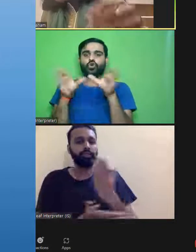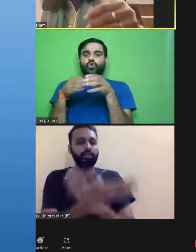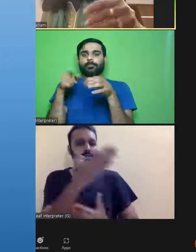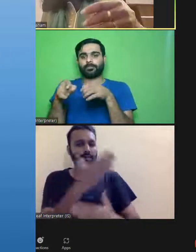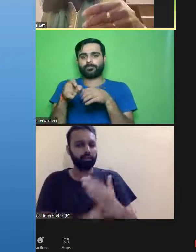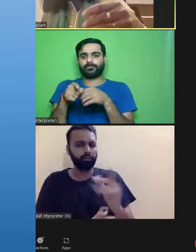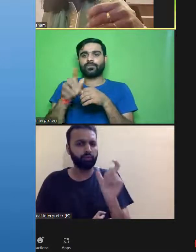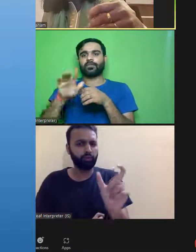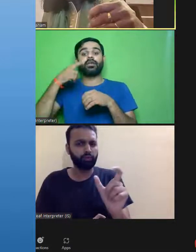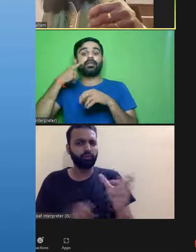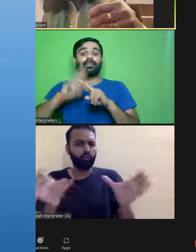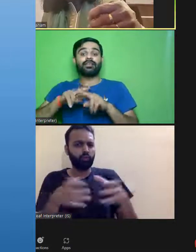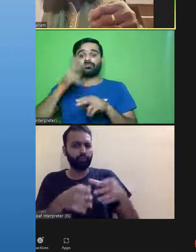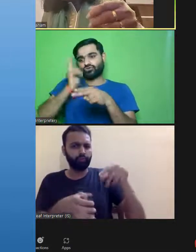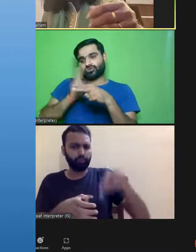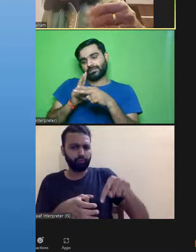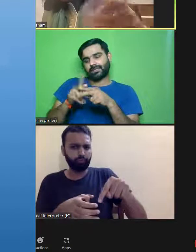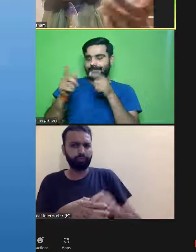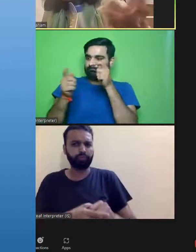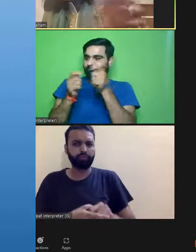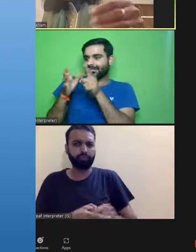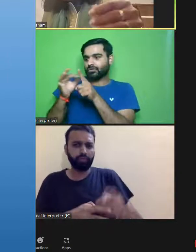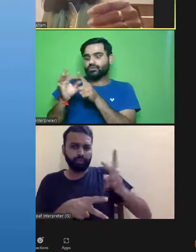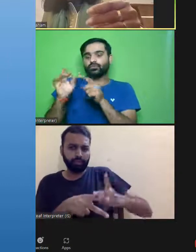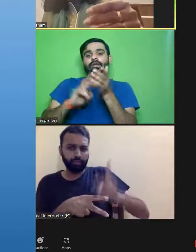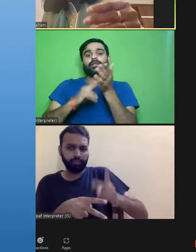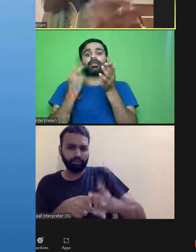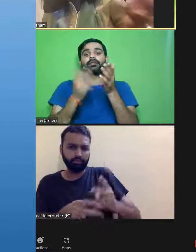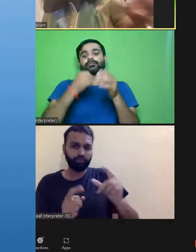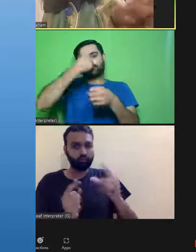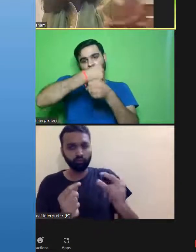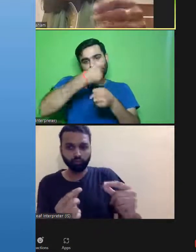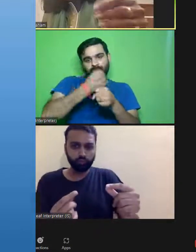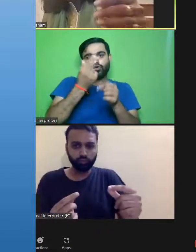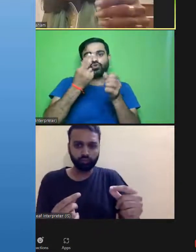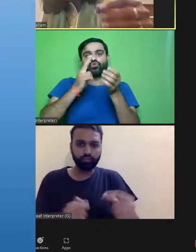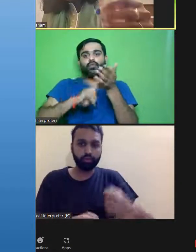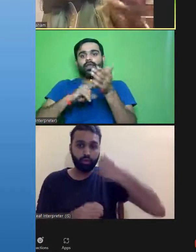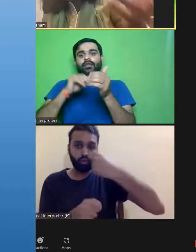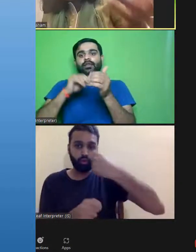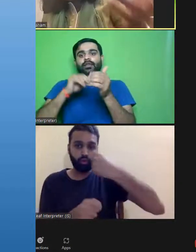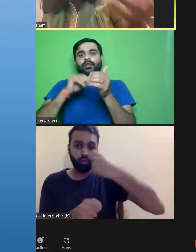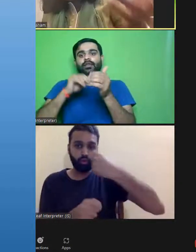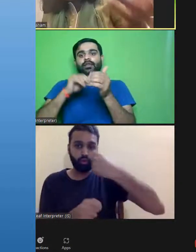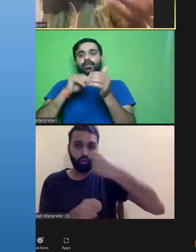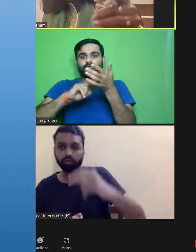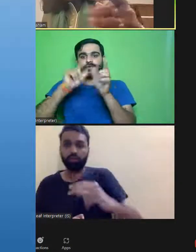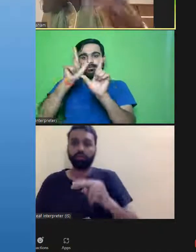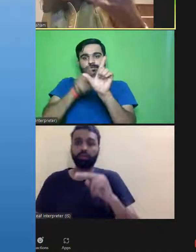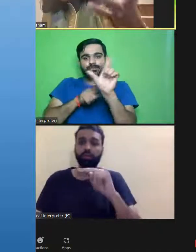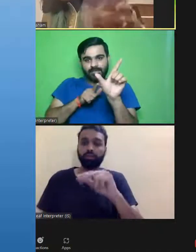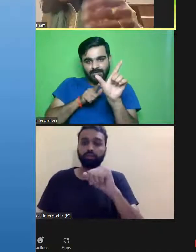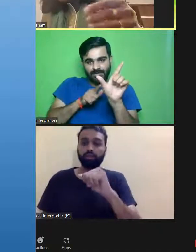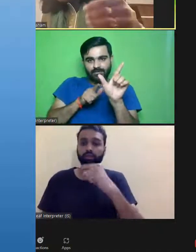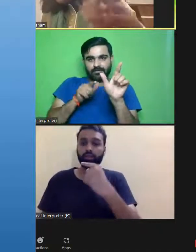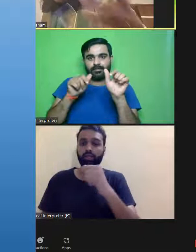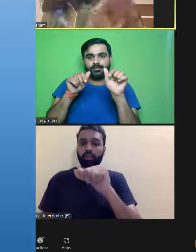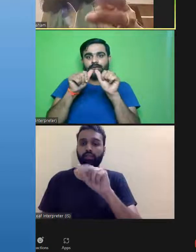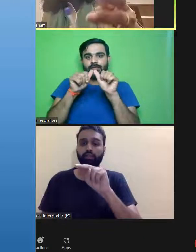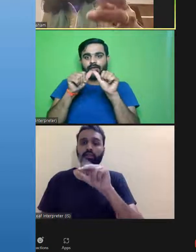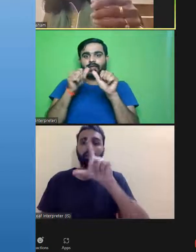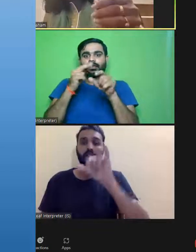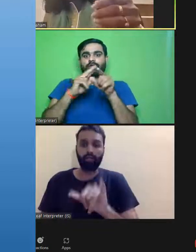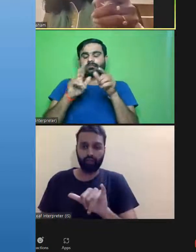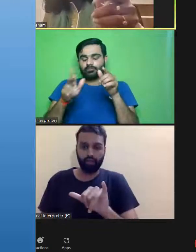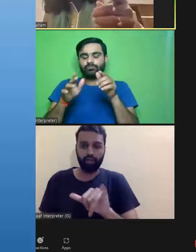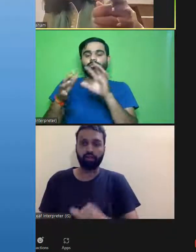COSP can play a critical role. National governments, UN agencies, and civil society can work together to play a more proactive